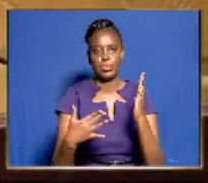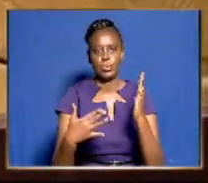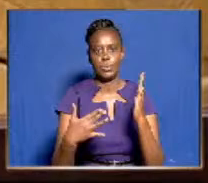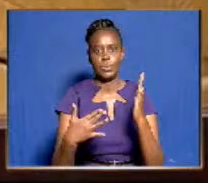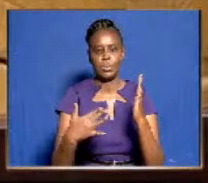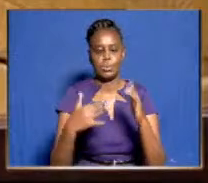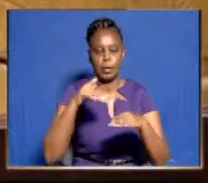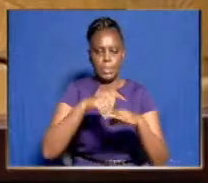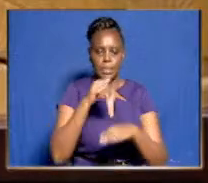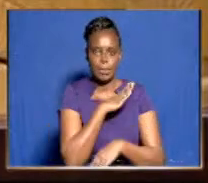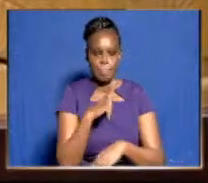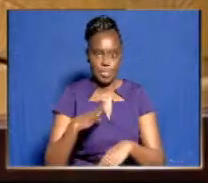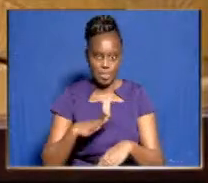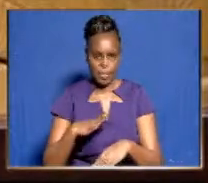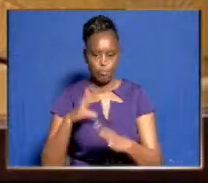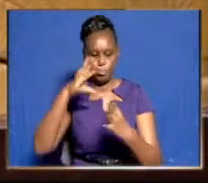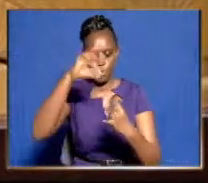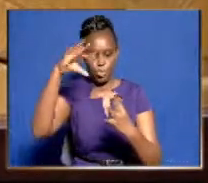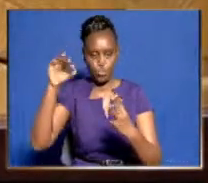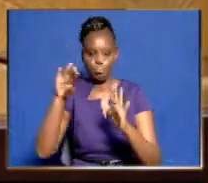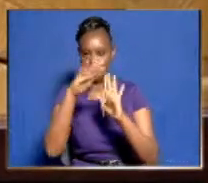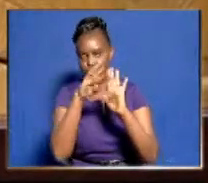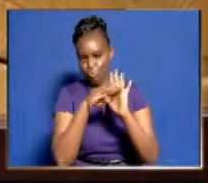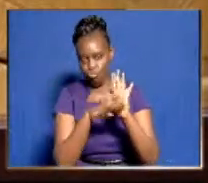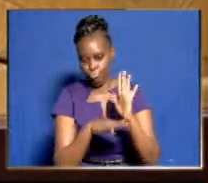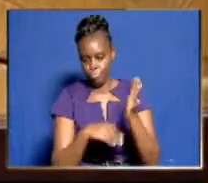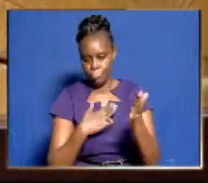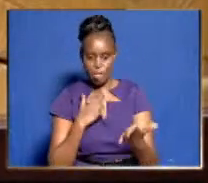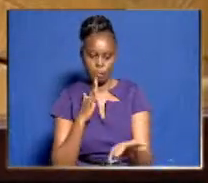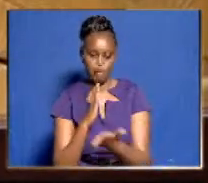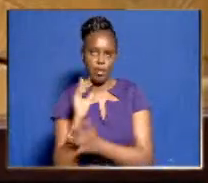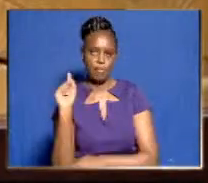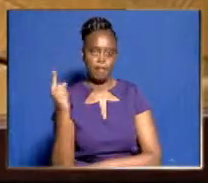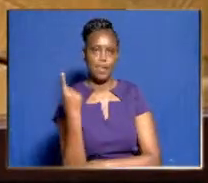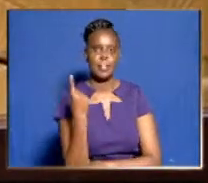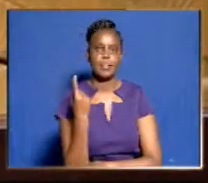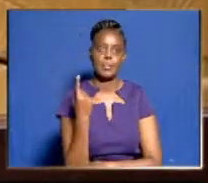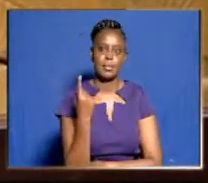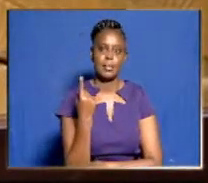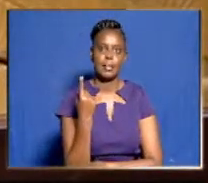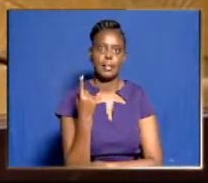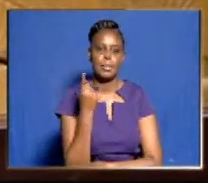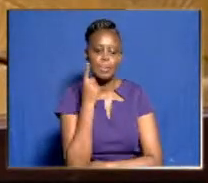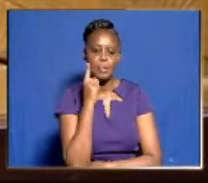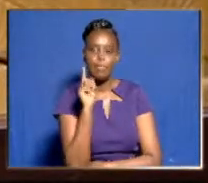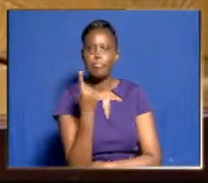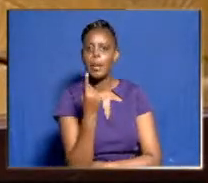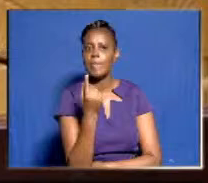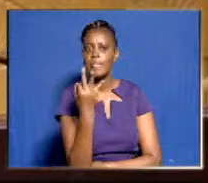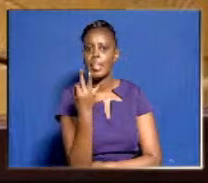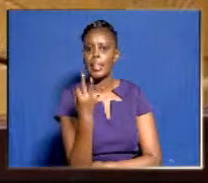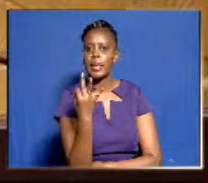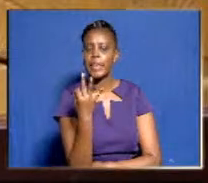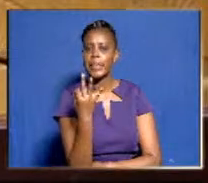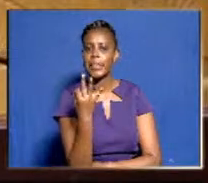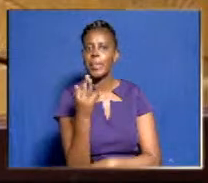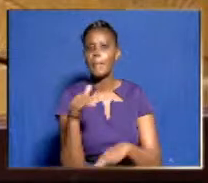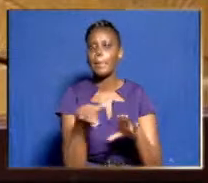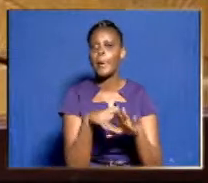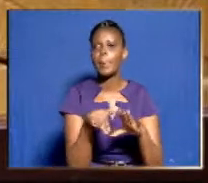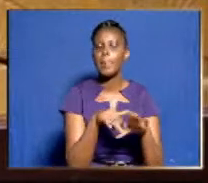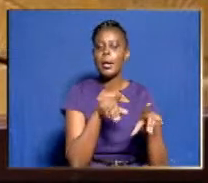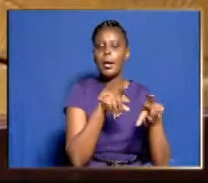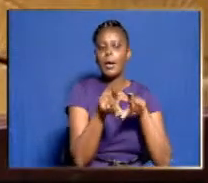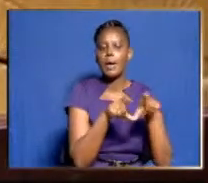committees. And let me confirm that I do not see the first three in the House, and that's